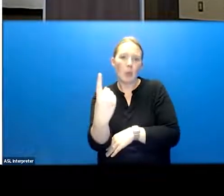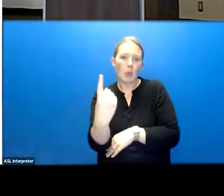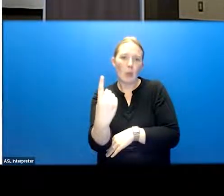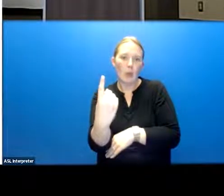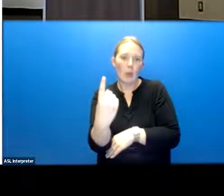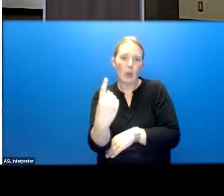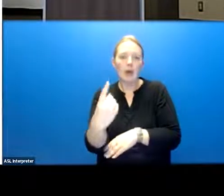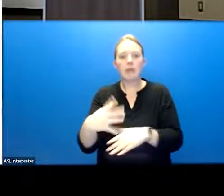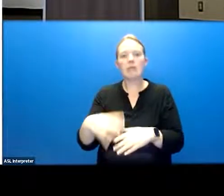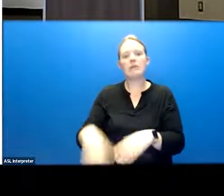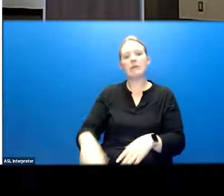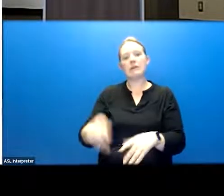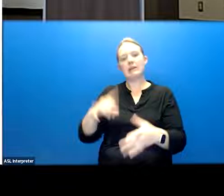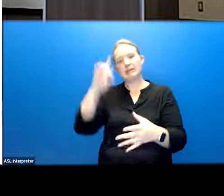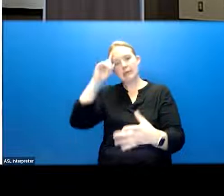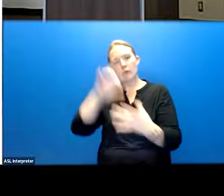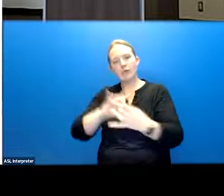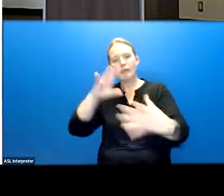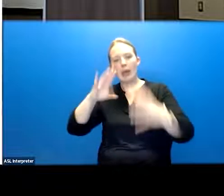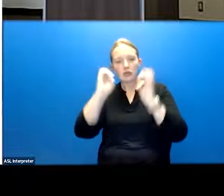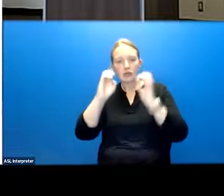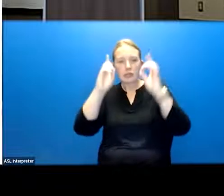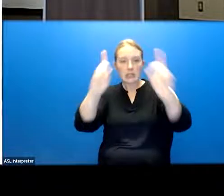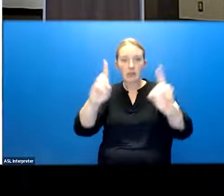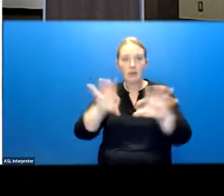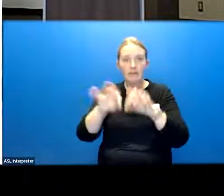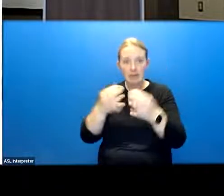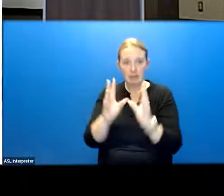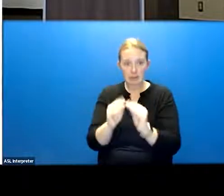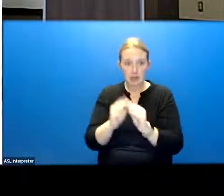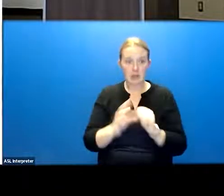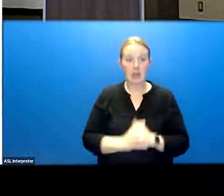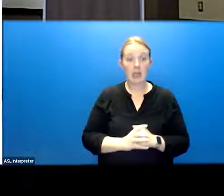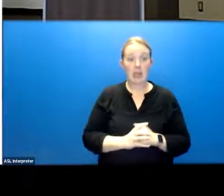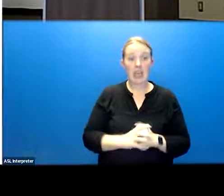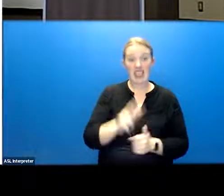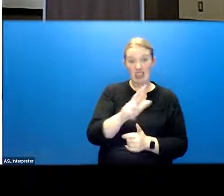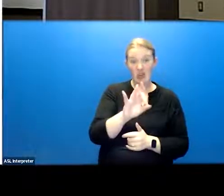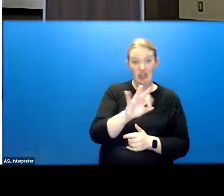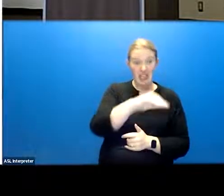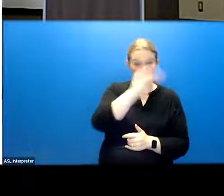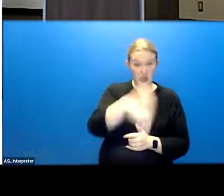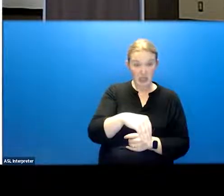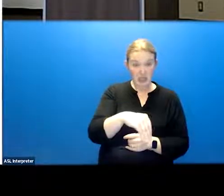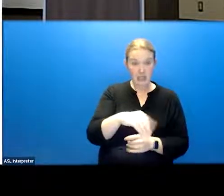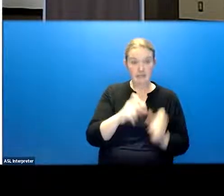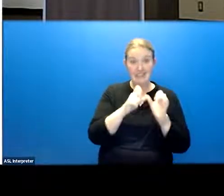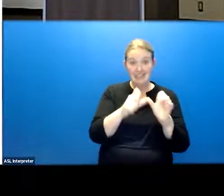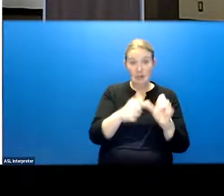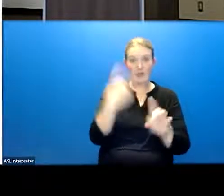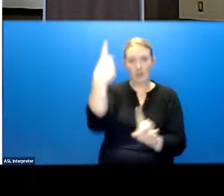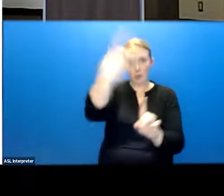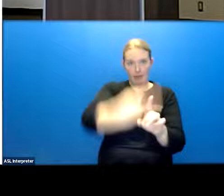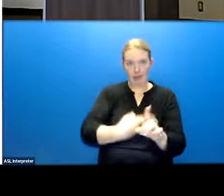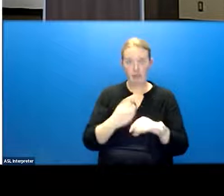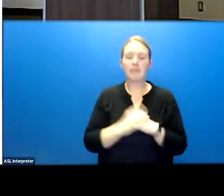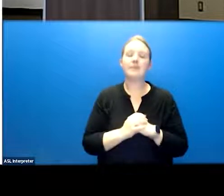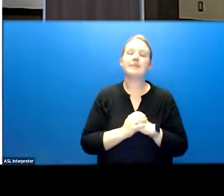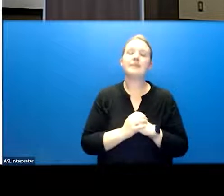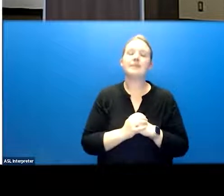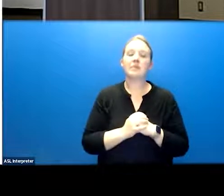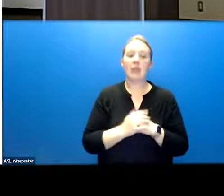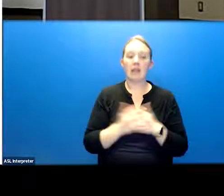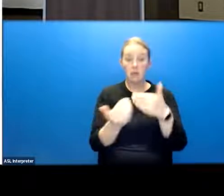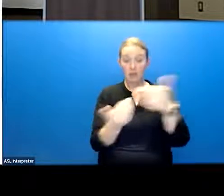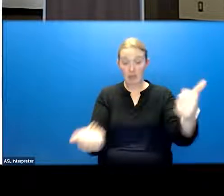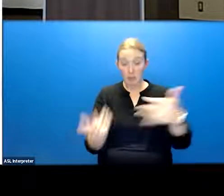And then 39% participated in the first month. And the reason why I split this part out is because this allows